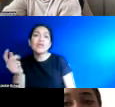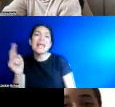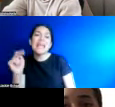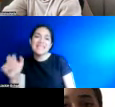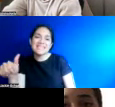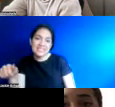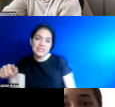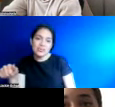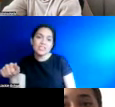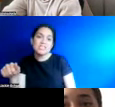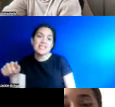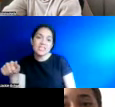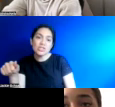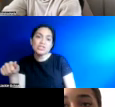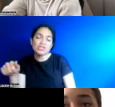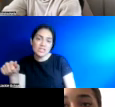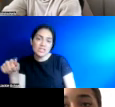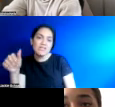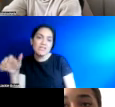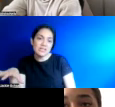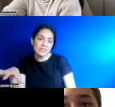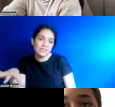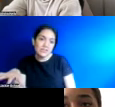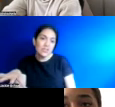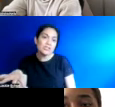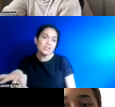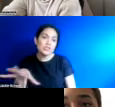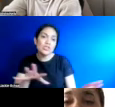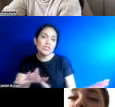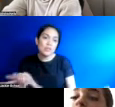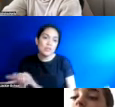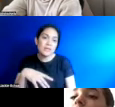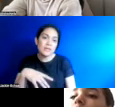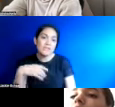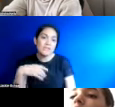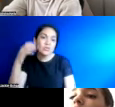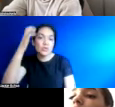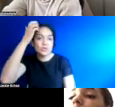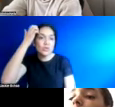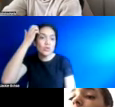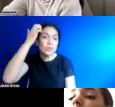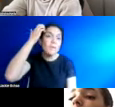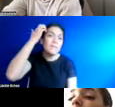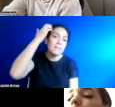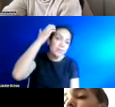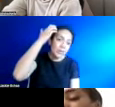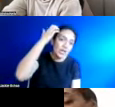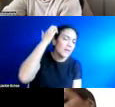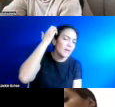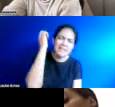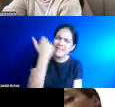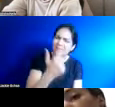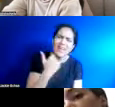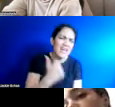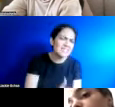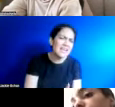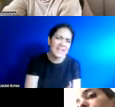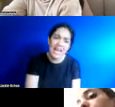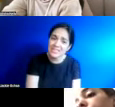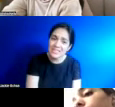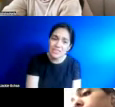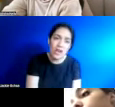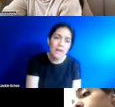and the other one NAD, which is the National Association of the Deaf. So those are the two perspectives in the two groups. So you'll be a member and you're going to believe,